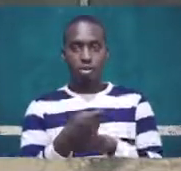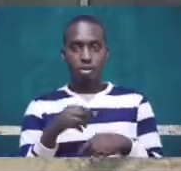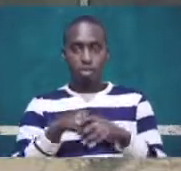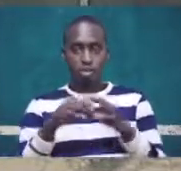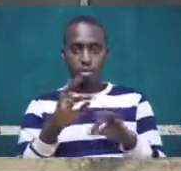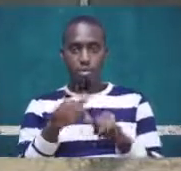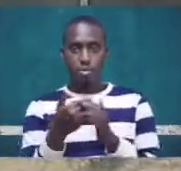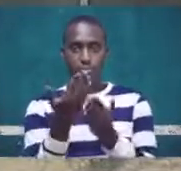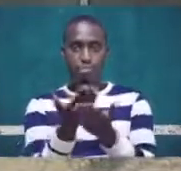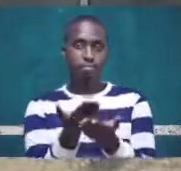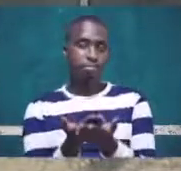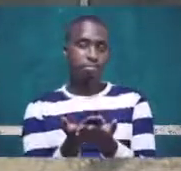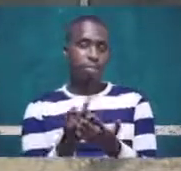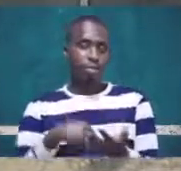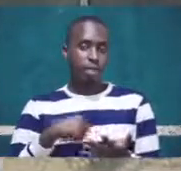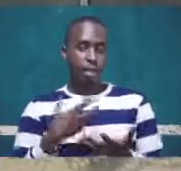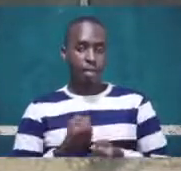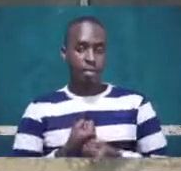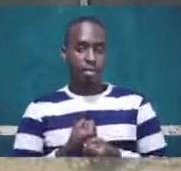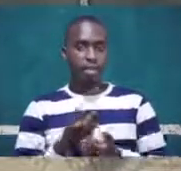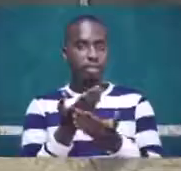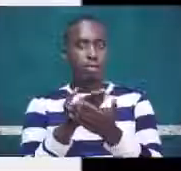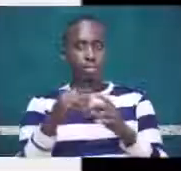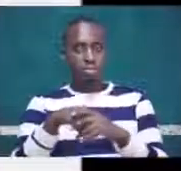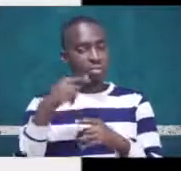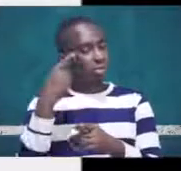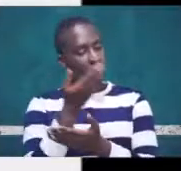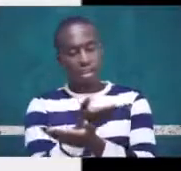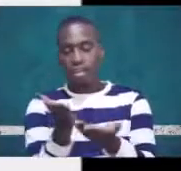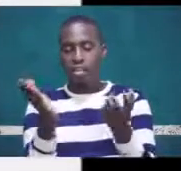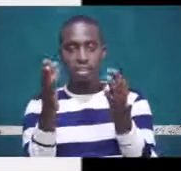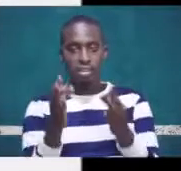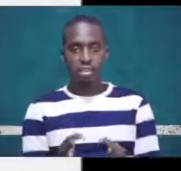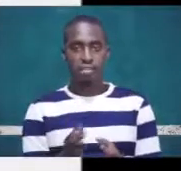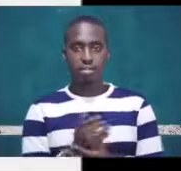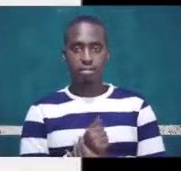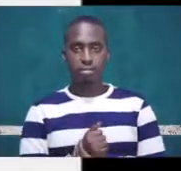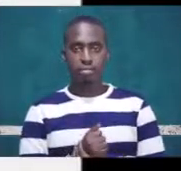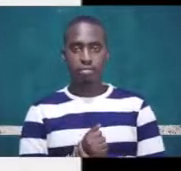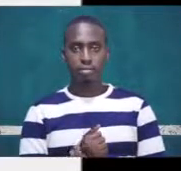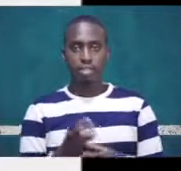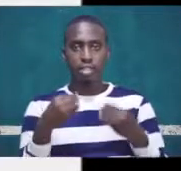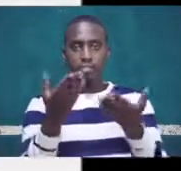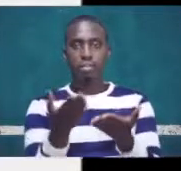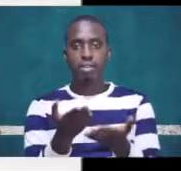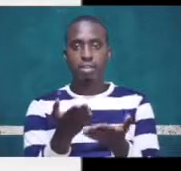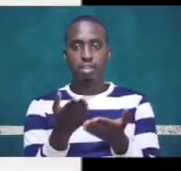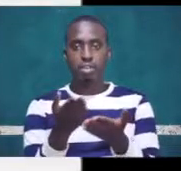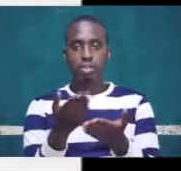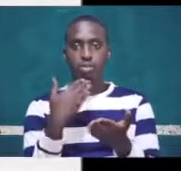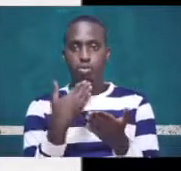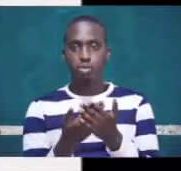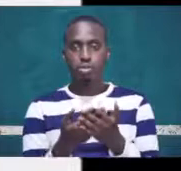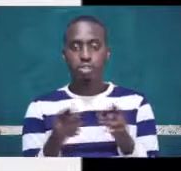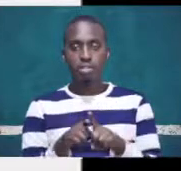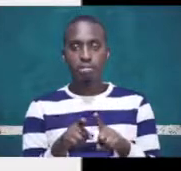demanded. Then we have demand for Giffen goods. Demand for Giffen goods. So what is a Giffen good? It is a